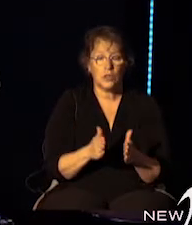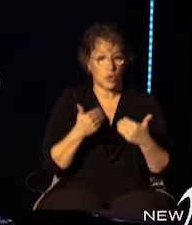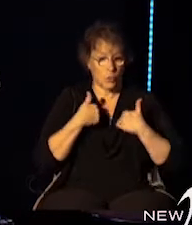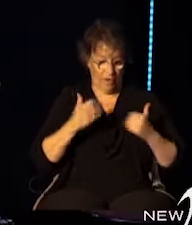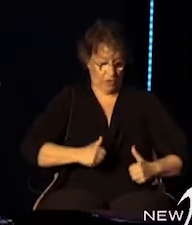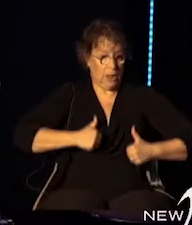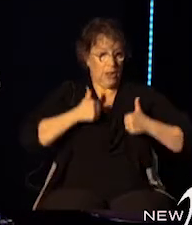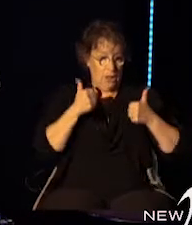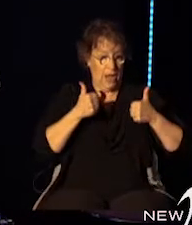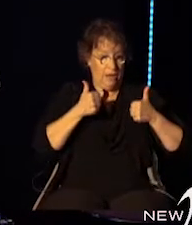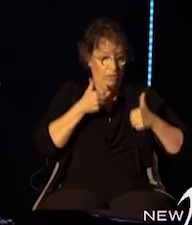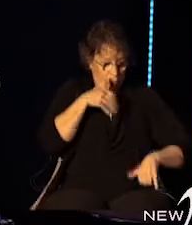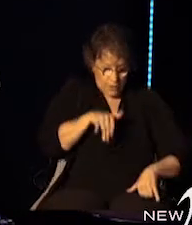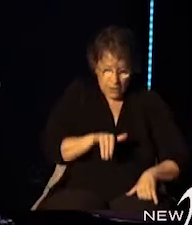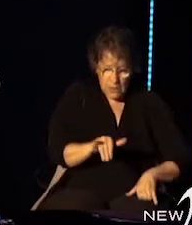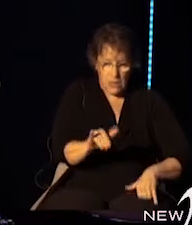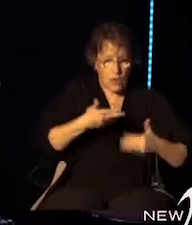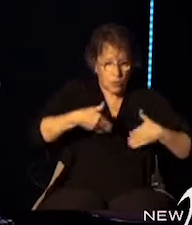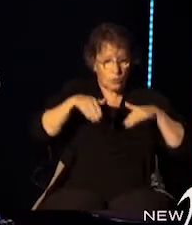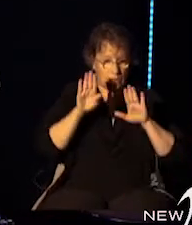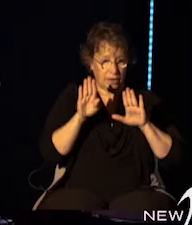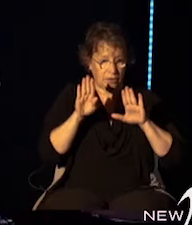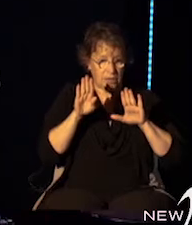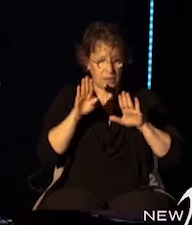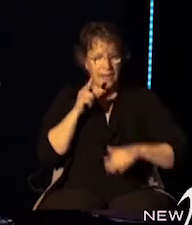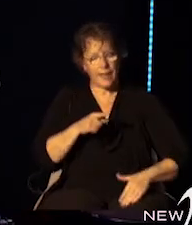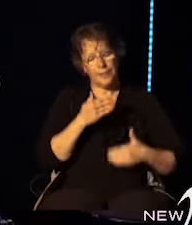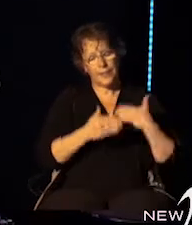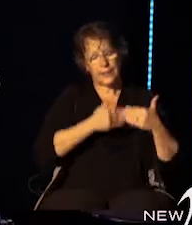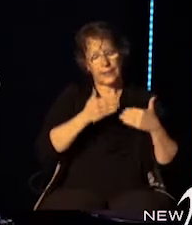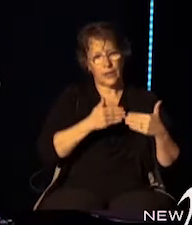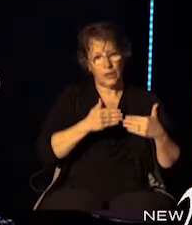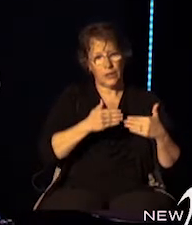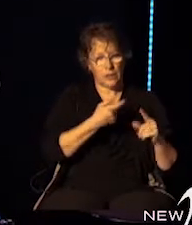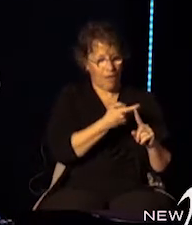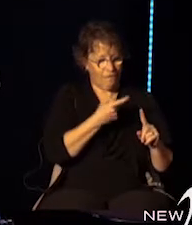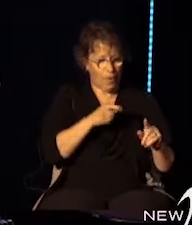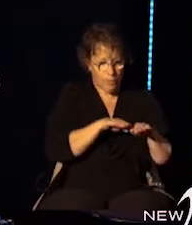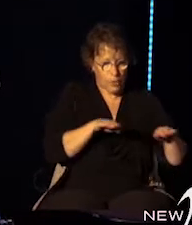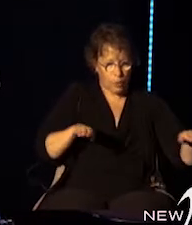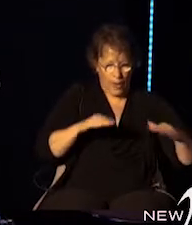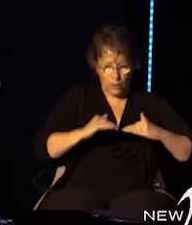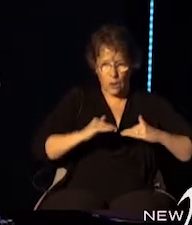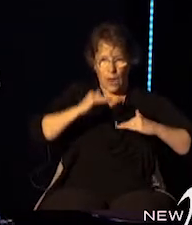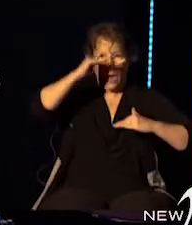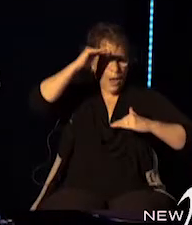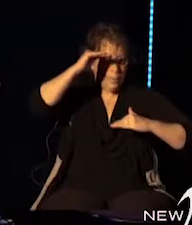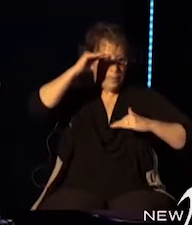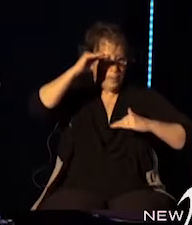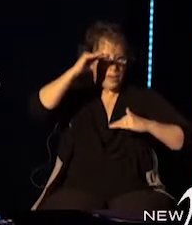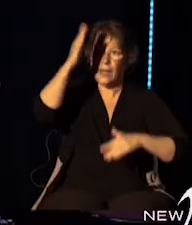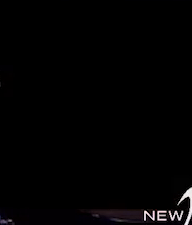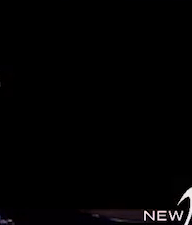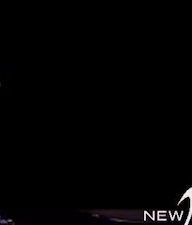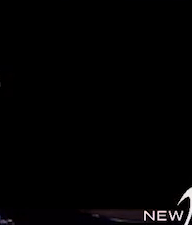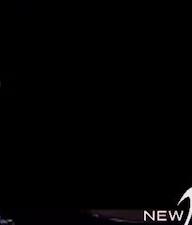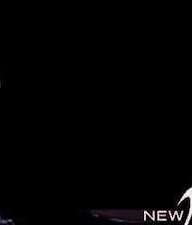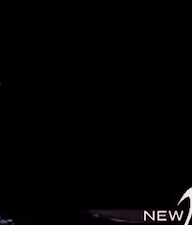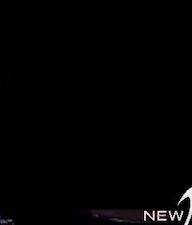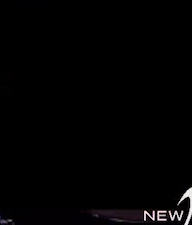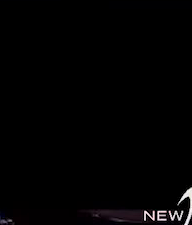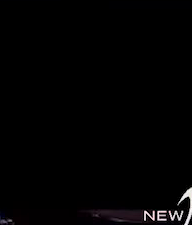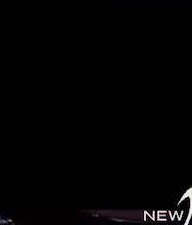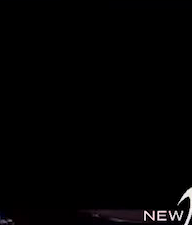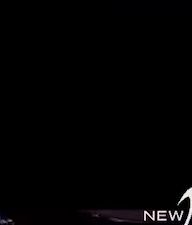sacrifice. In this series, From the Ground Up, we've talked about how God told Abraham a few things. He